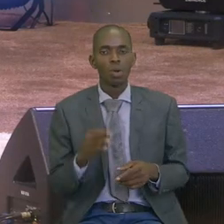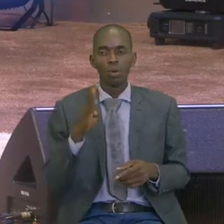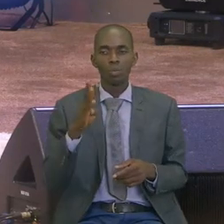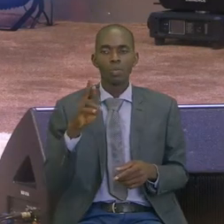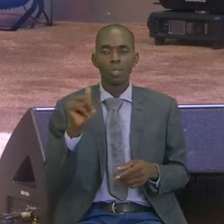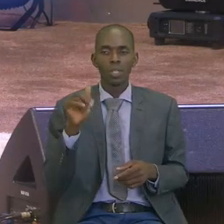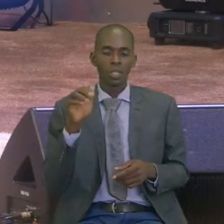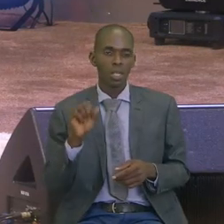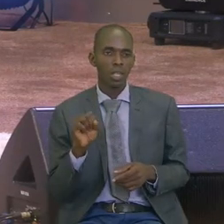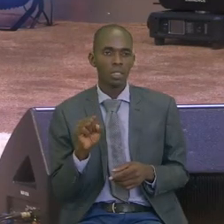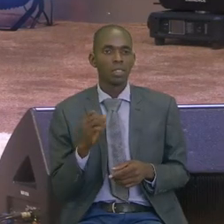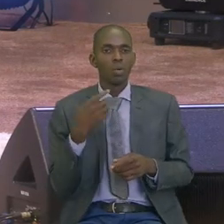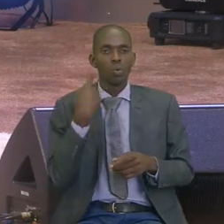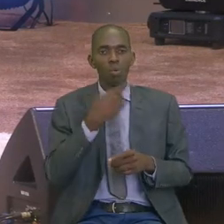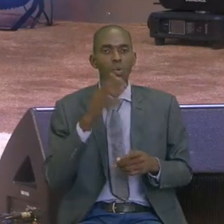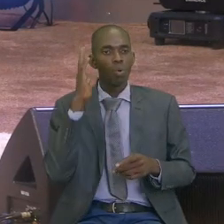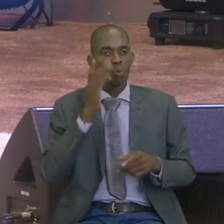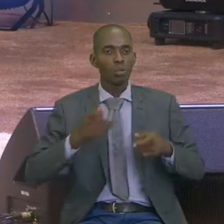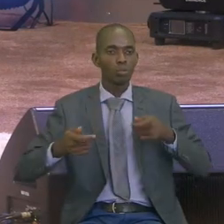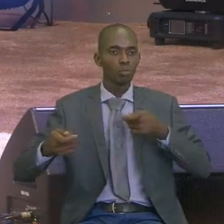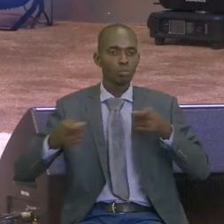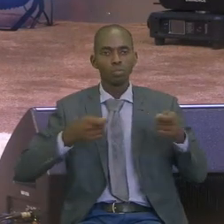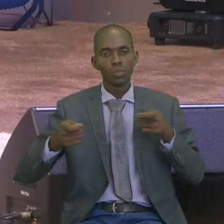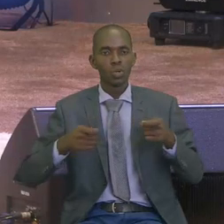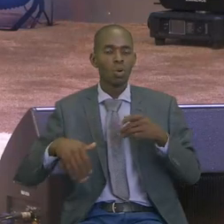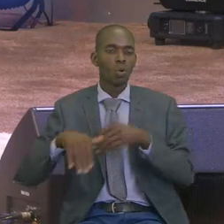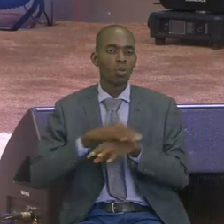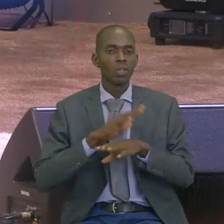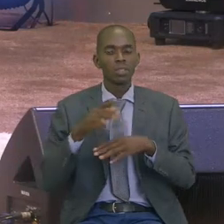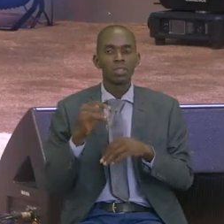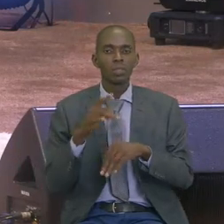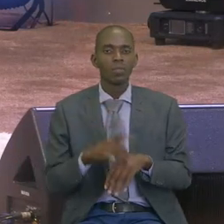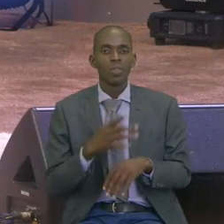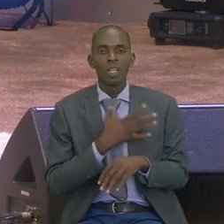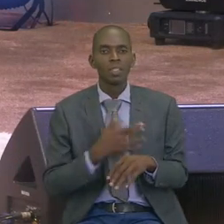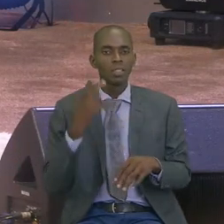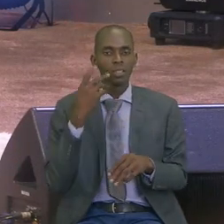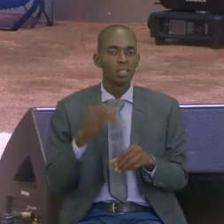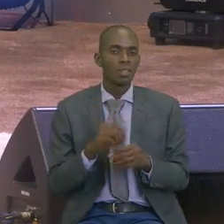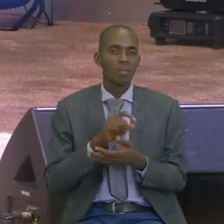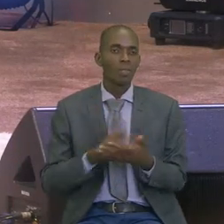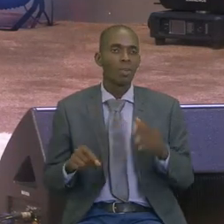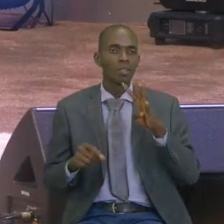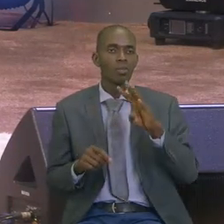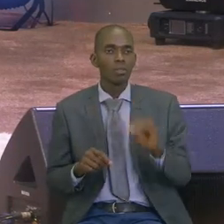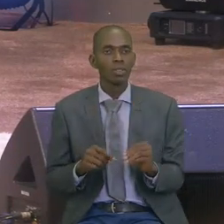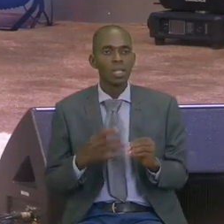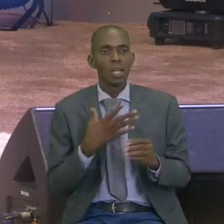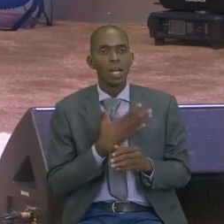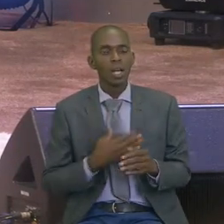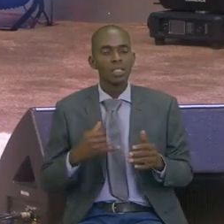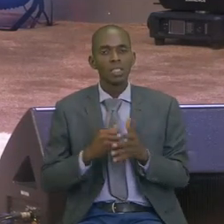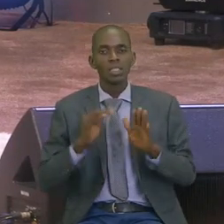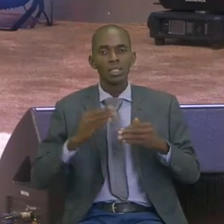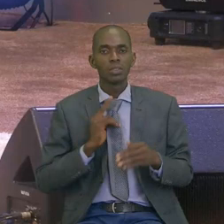bear rule over all the earth. And then in verse 40, it assures us here, and it